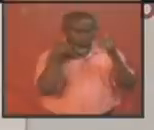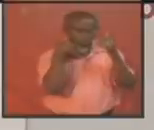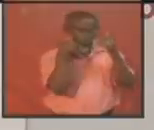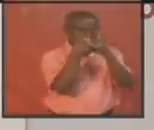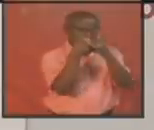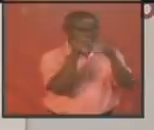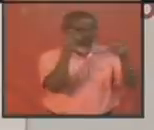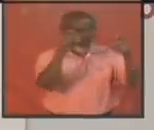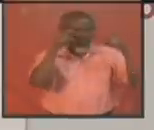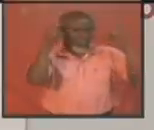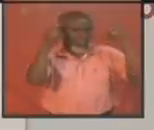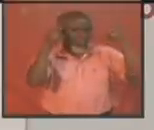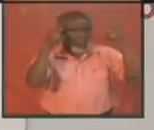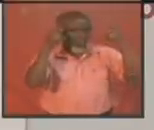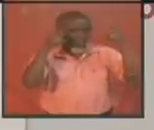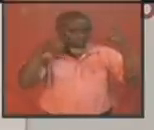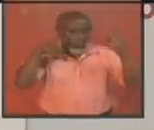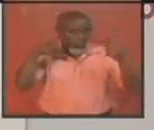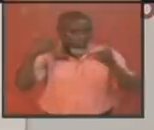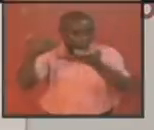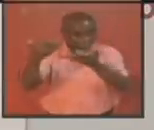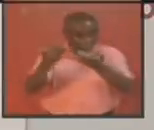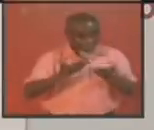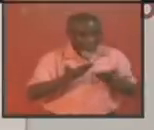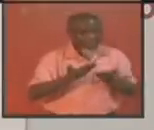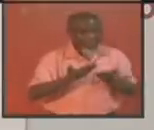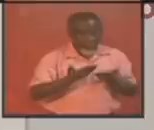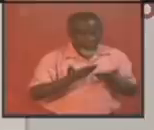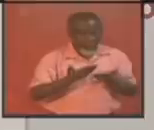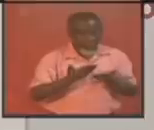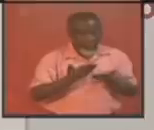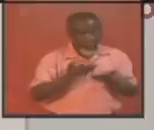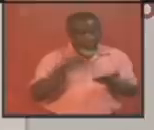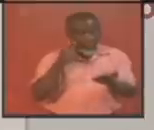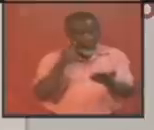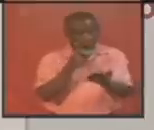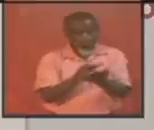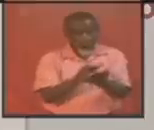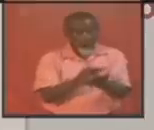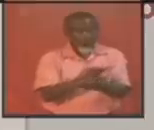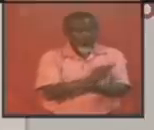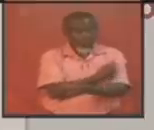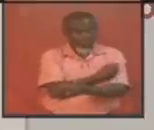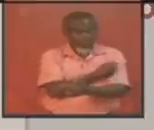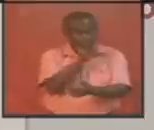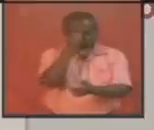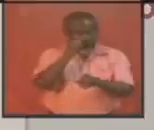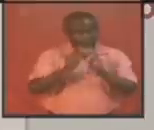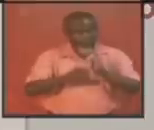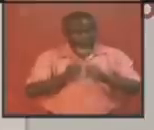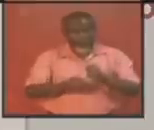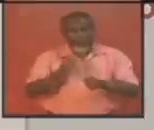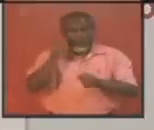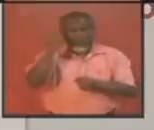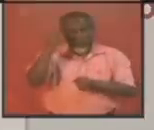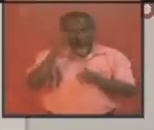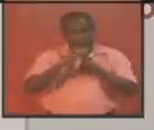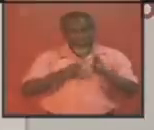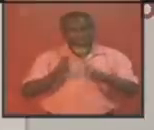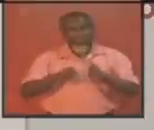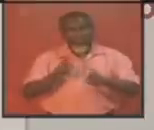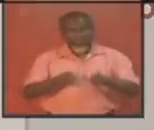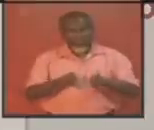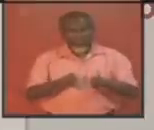successful arrival of significant volumes of approved vaccine for the people of Trinidad and Tobago.